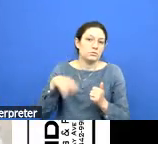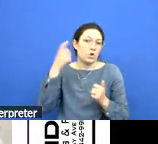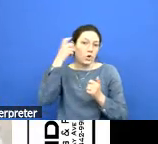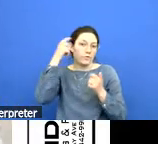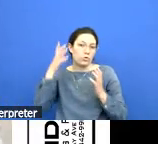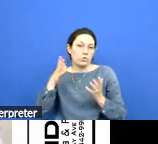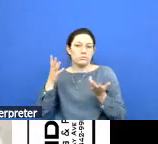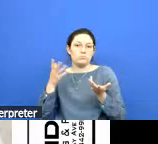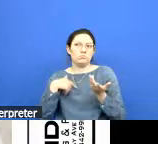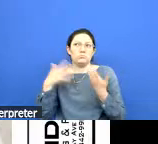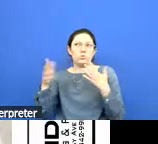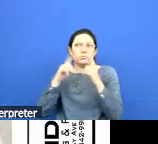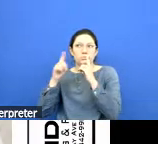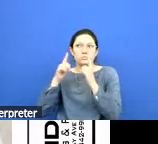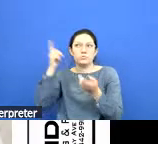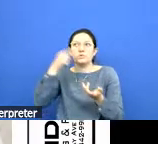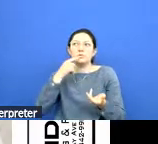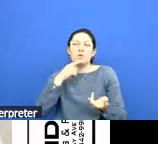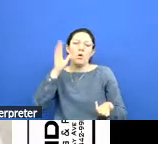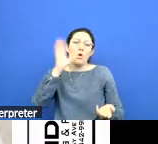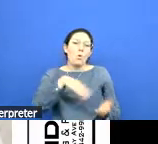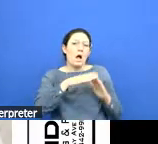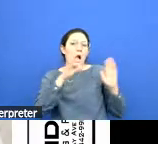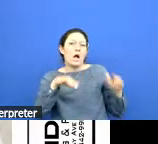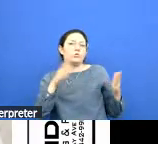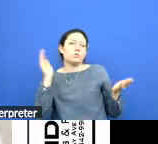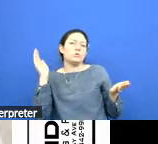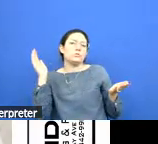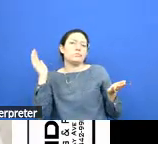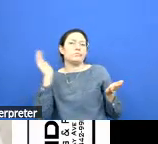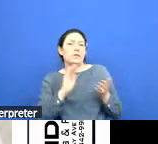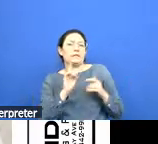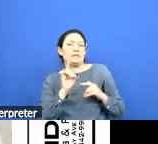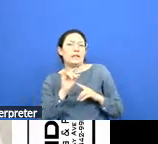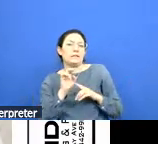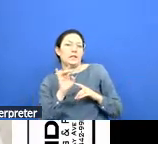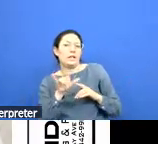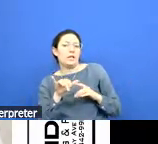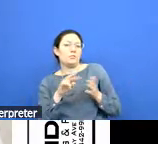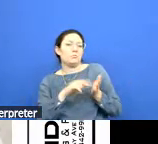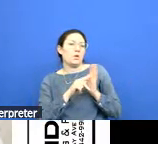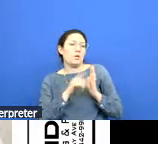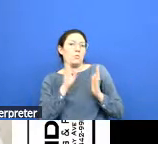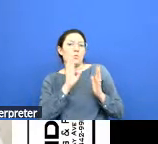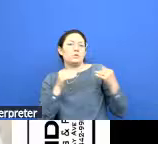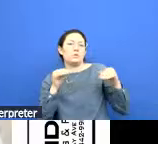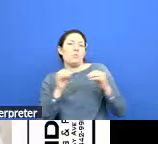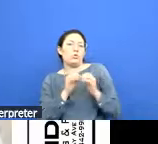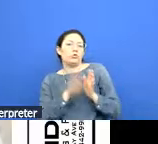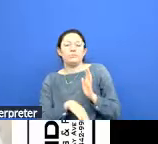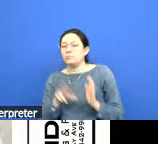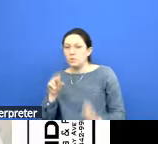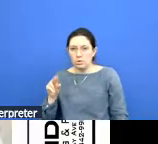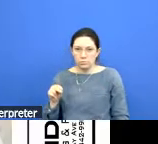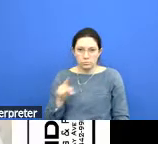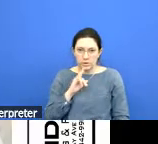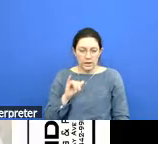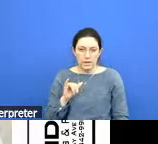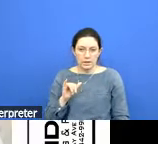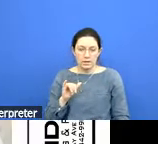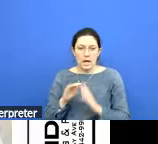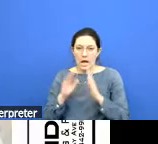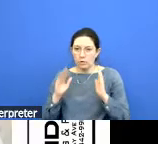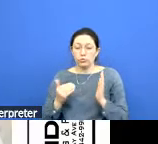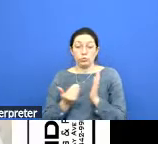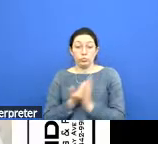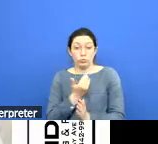actually doesn't. Houses sell at the market value. If at the time these go up for sale, those houses are brand